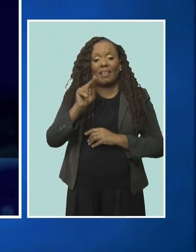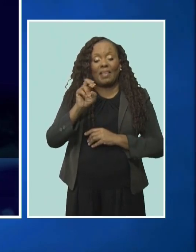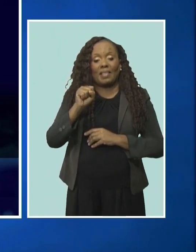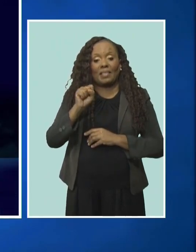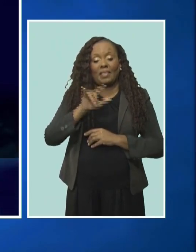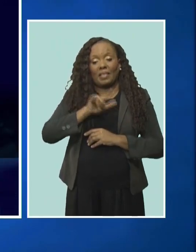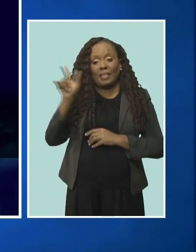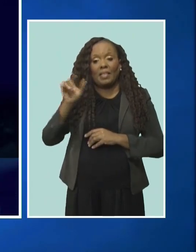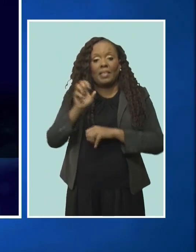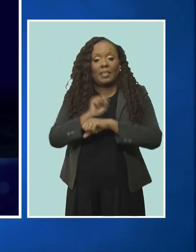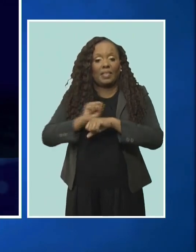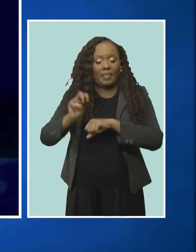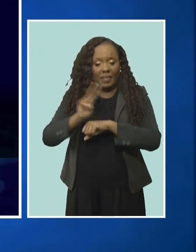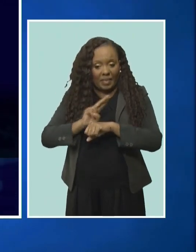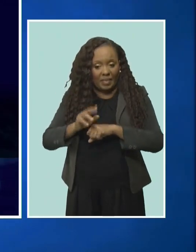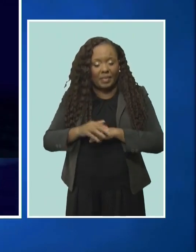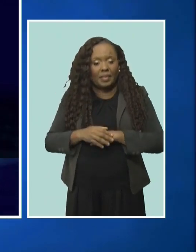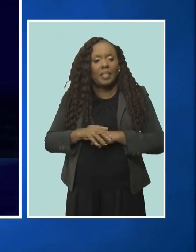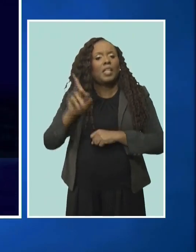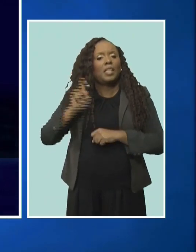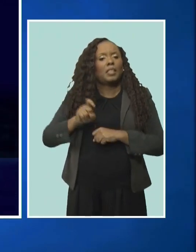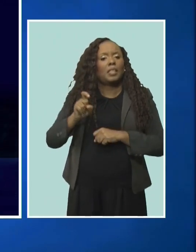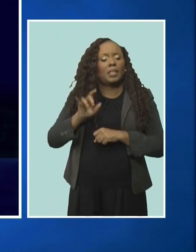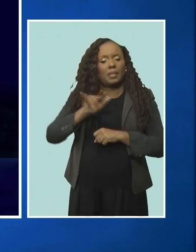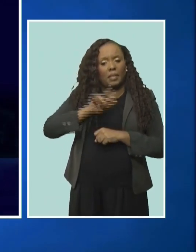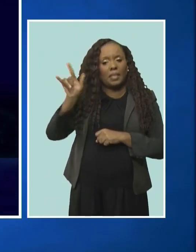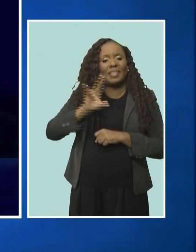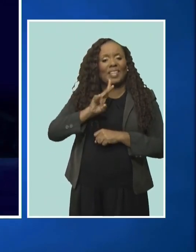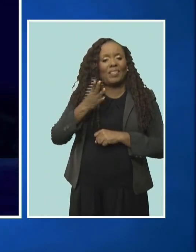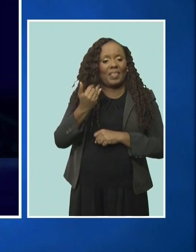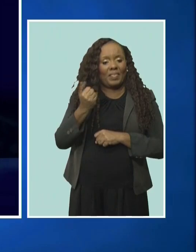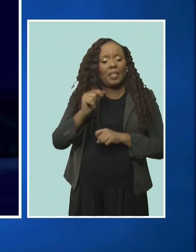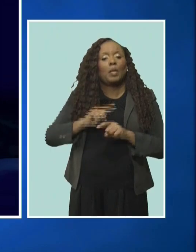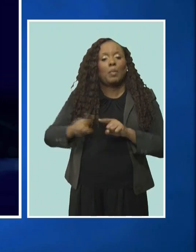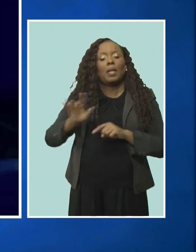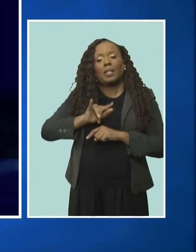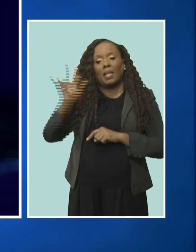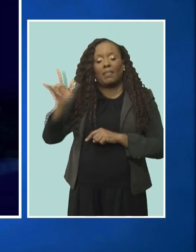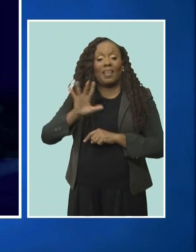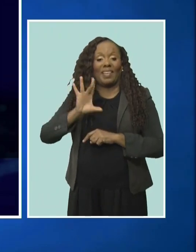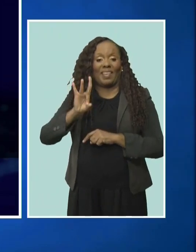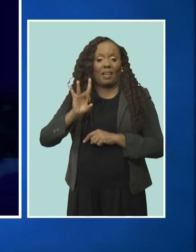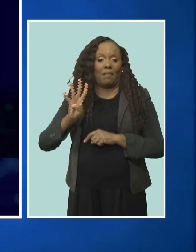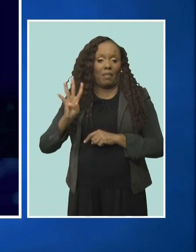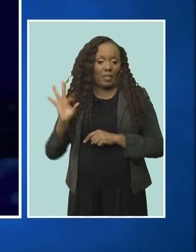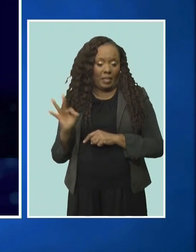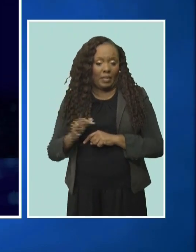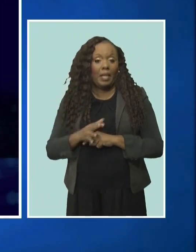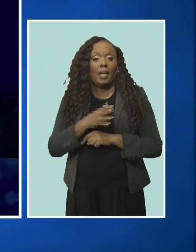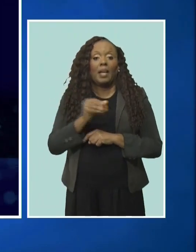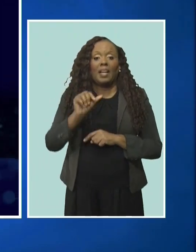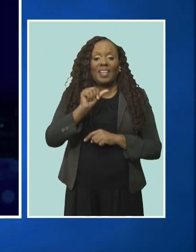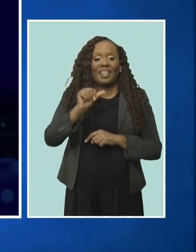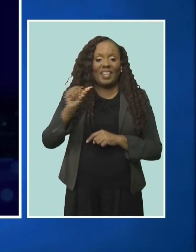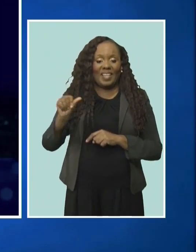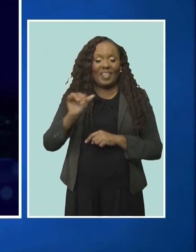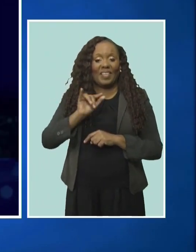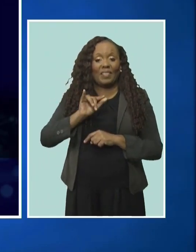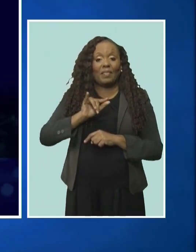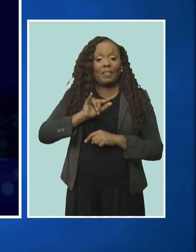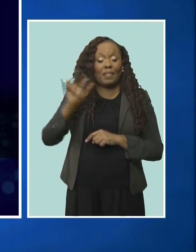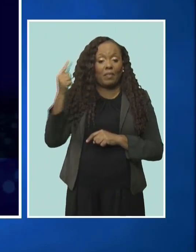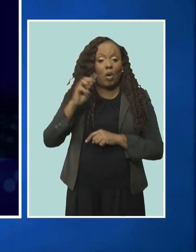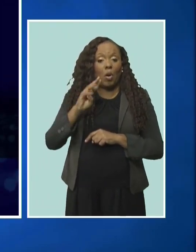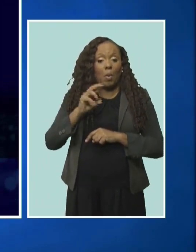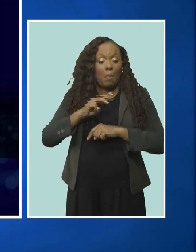which was estimated to depart at 7:15 a.m., departed at 8:49 a.m., and the American Airlines flight to Miami,